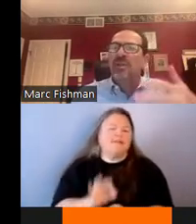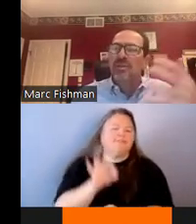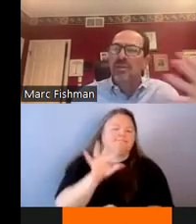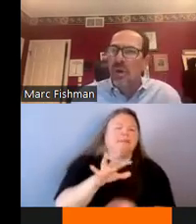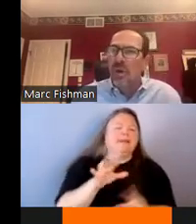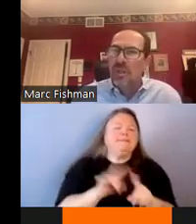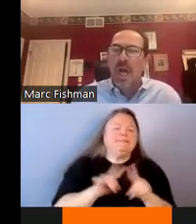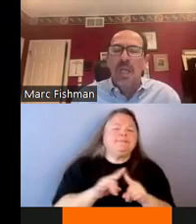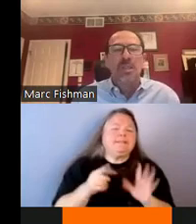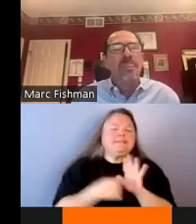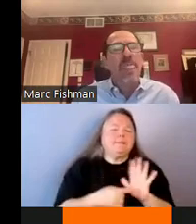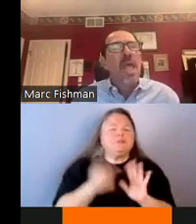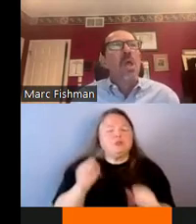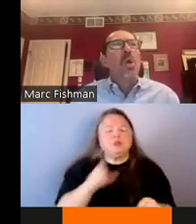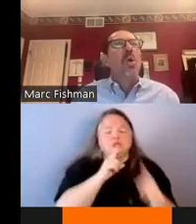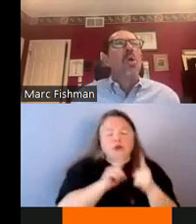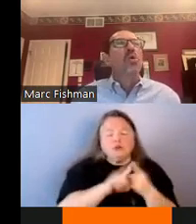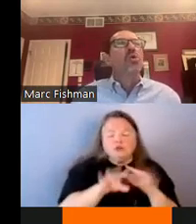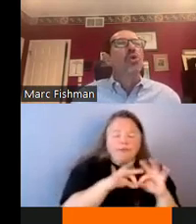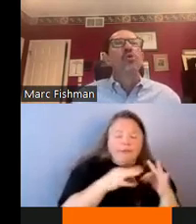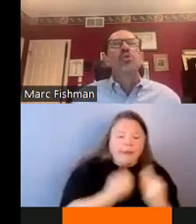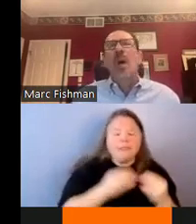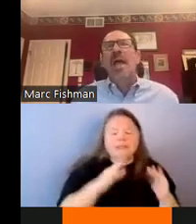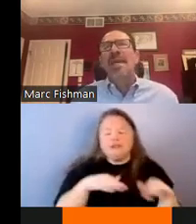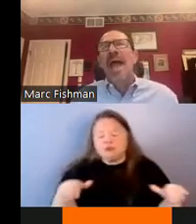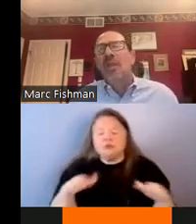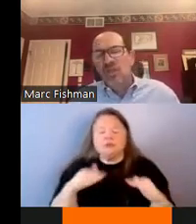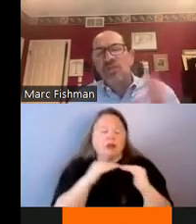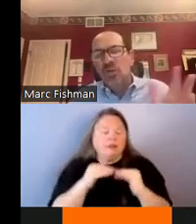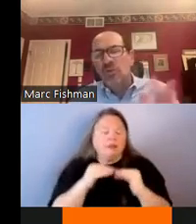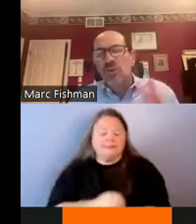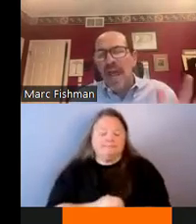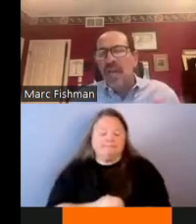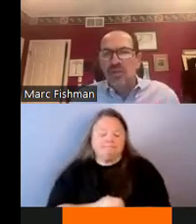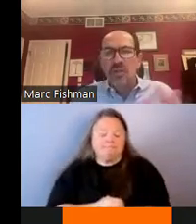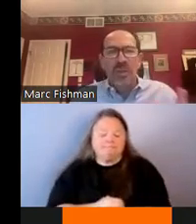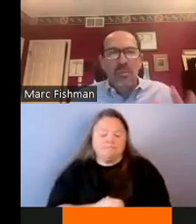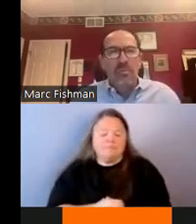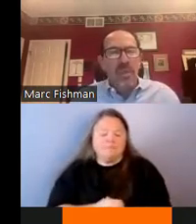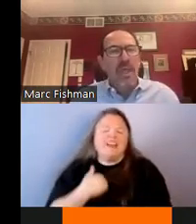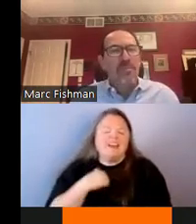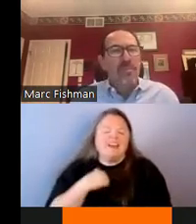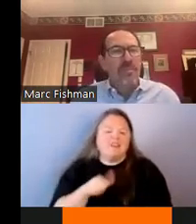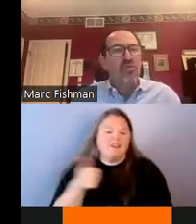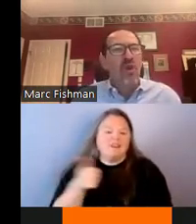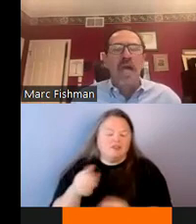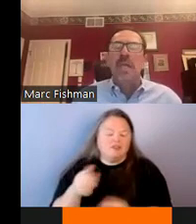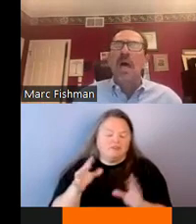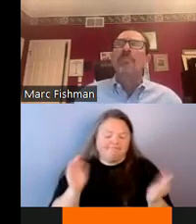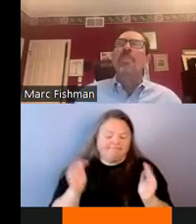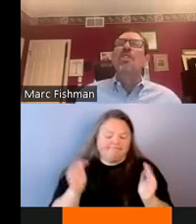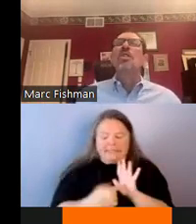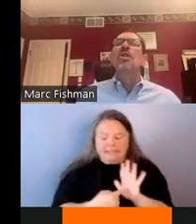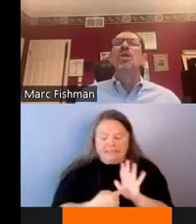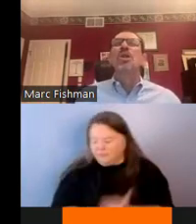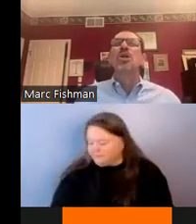talk to families, to talk to colleagues. Used by analogy, it's a crude analogy, but let me try